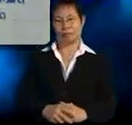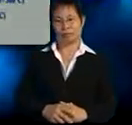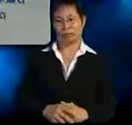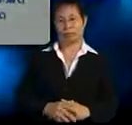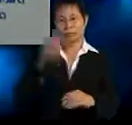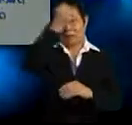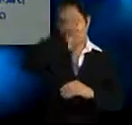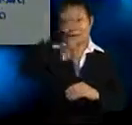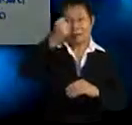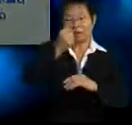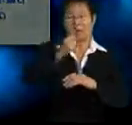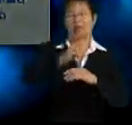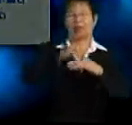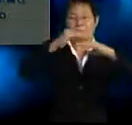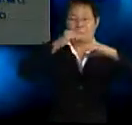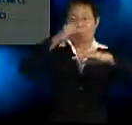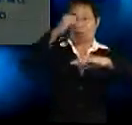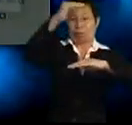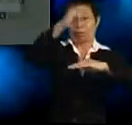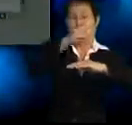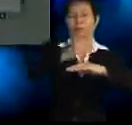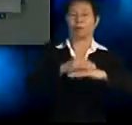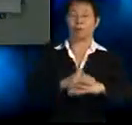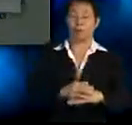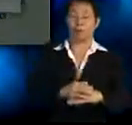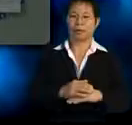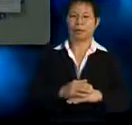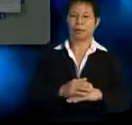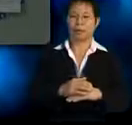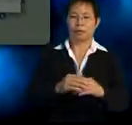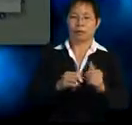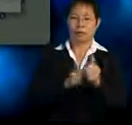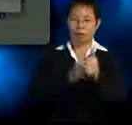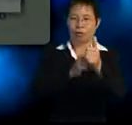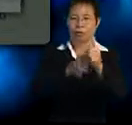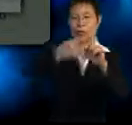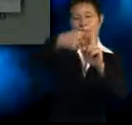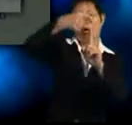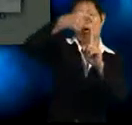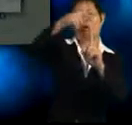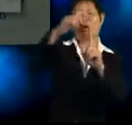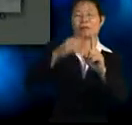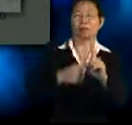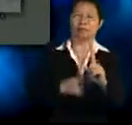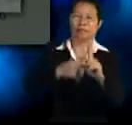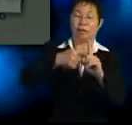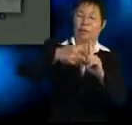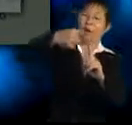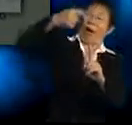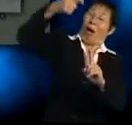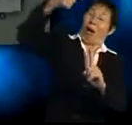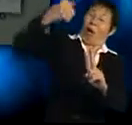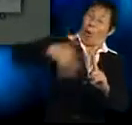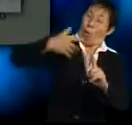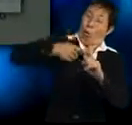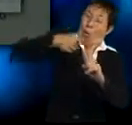The characteristics of the fraction or distillate is related to its boiling point. The higher the